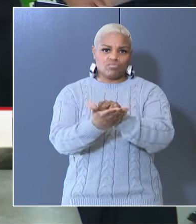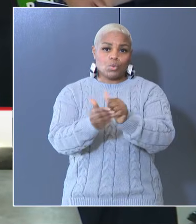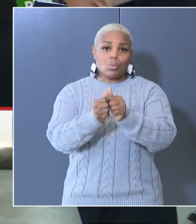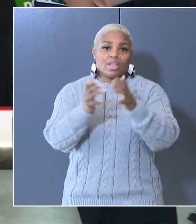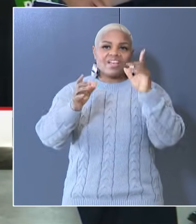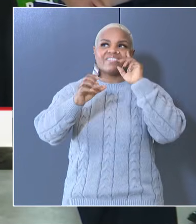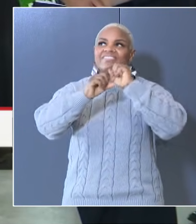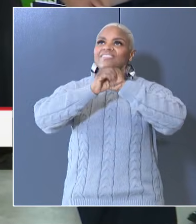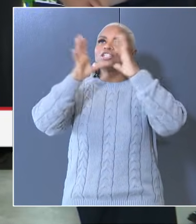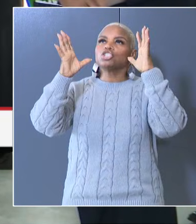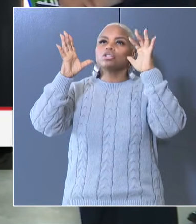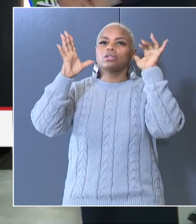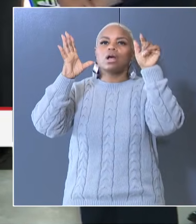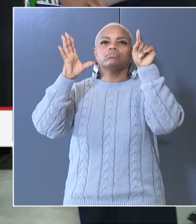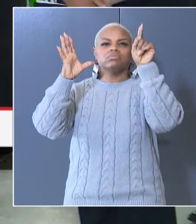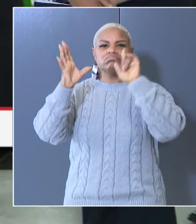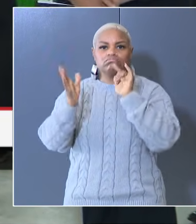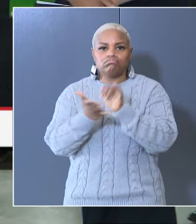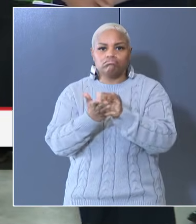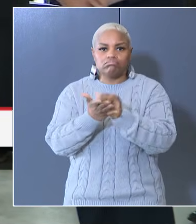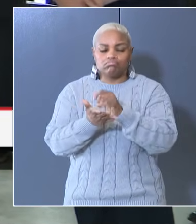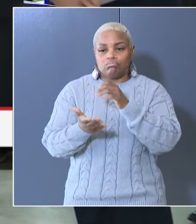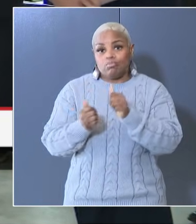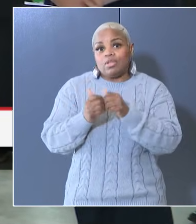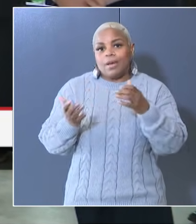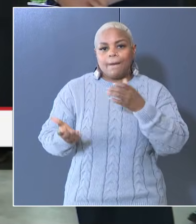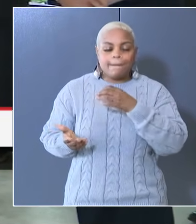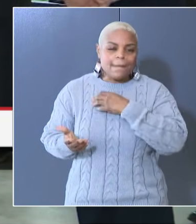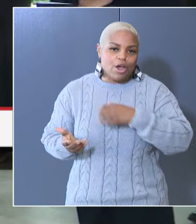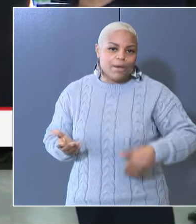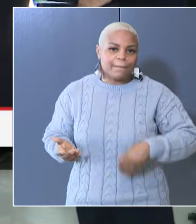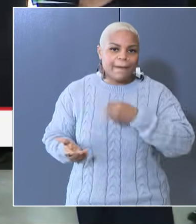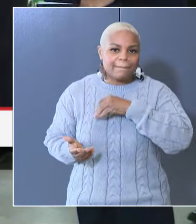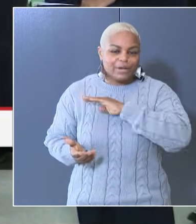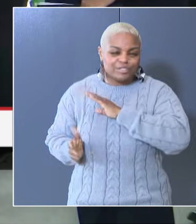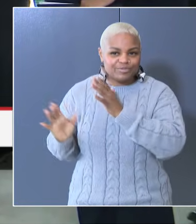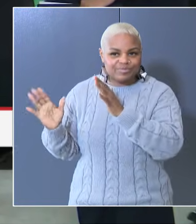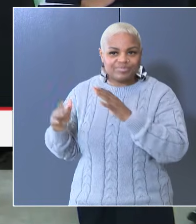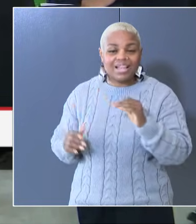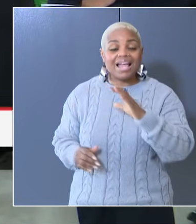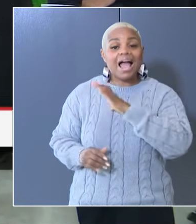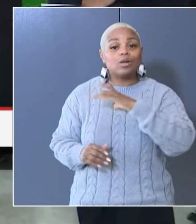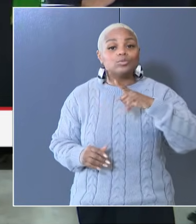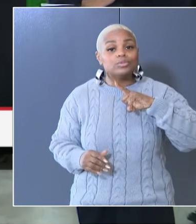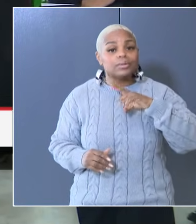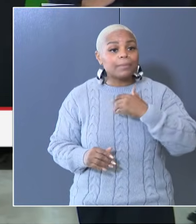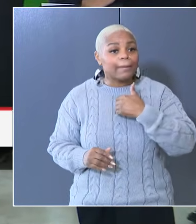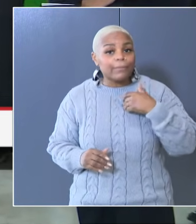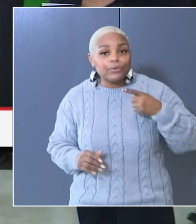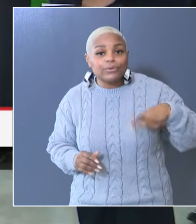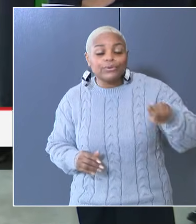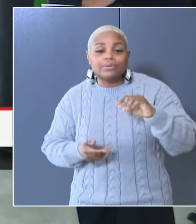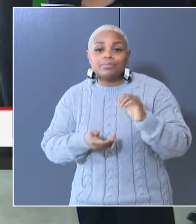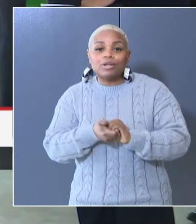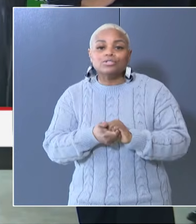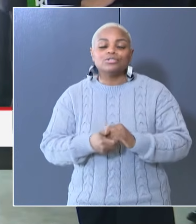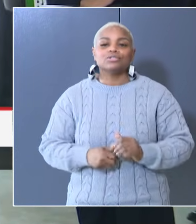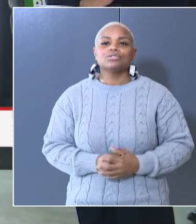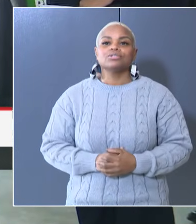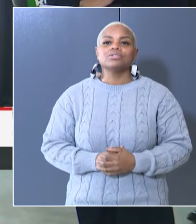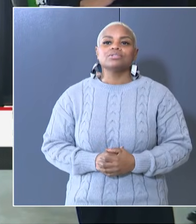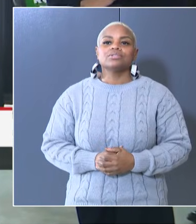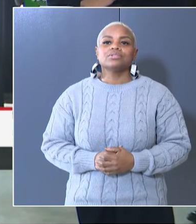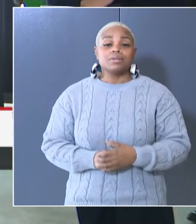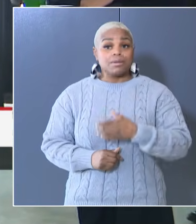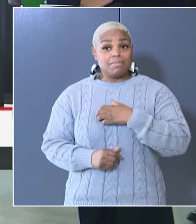Muriel Bowser. Thank you. Of course, and in partnership with the council. It is having an advocate like her in